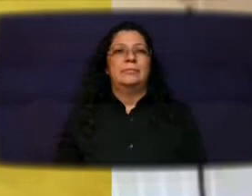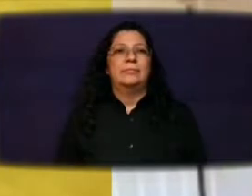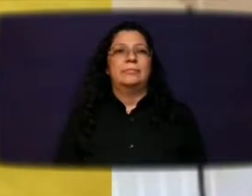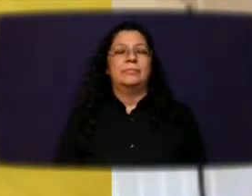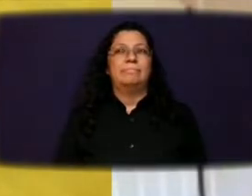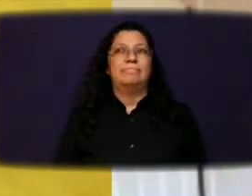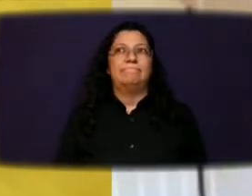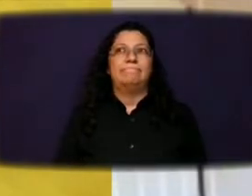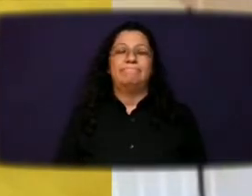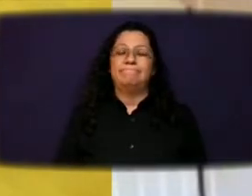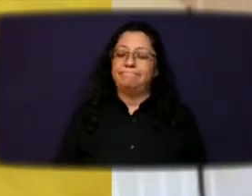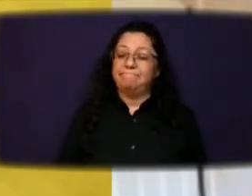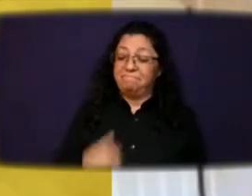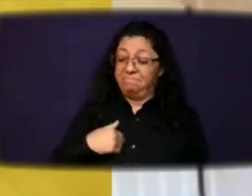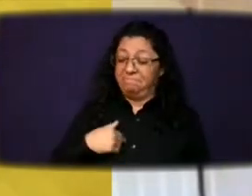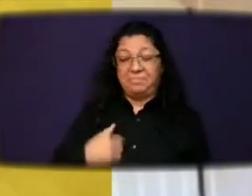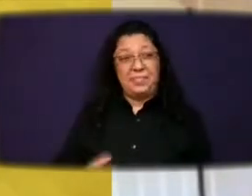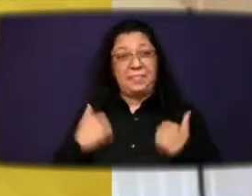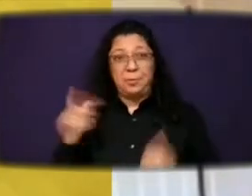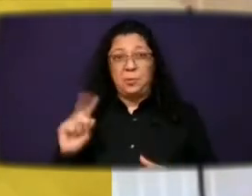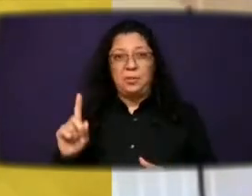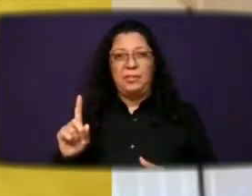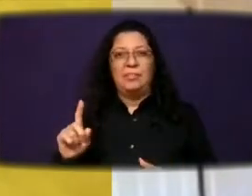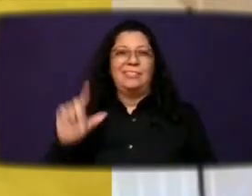Vivo en Los Ángeles.